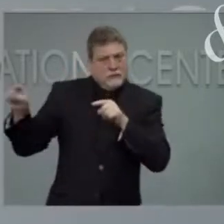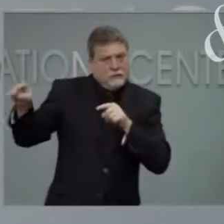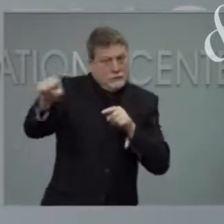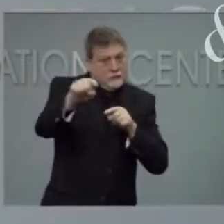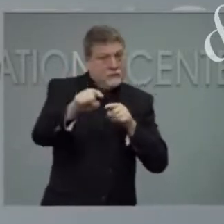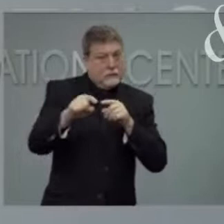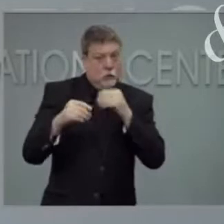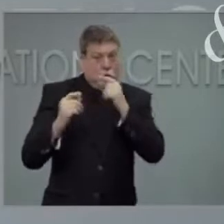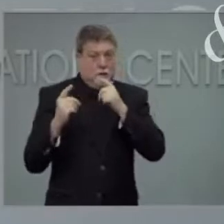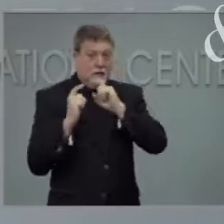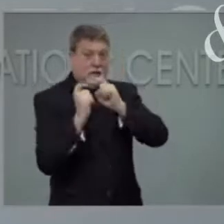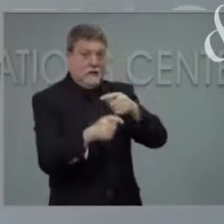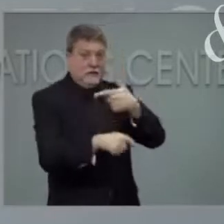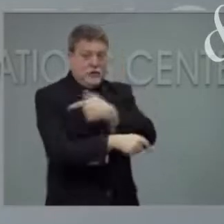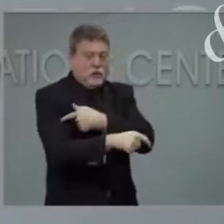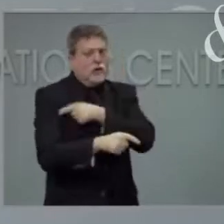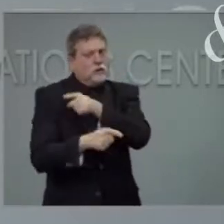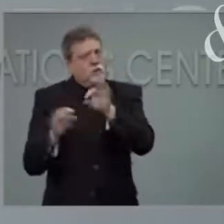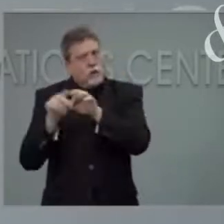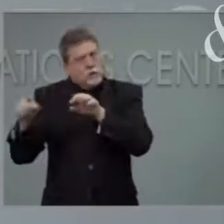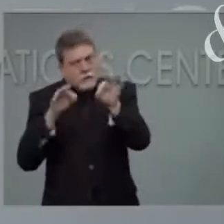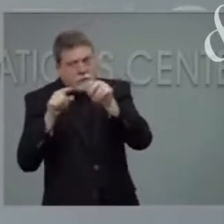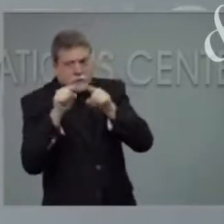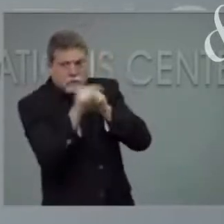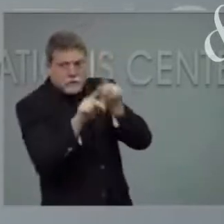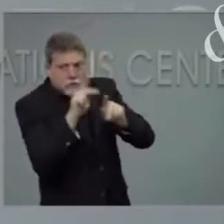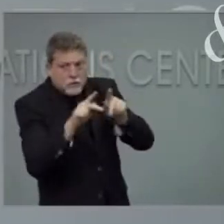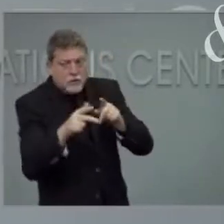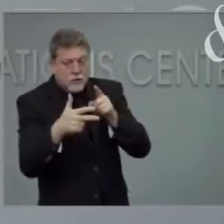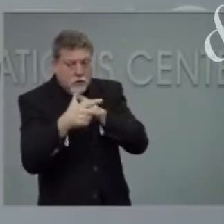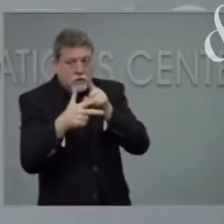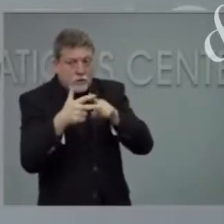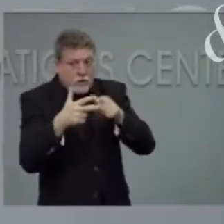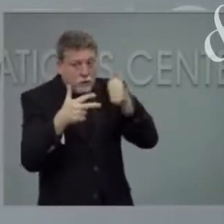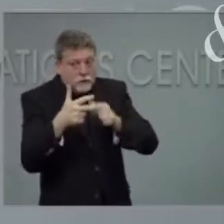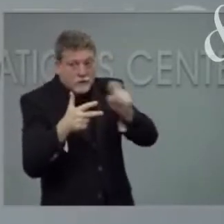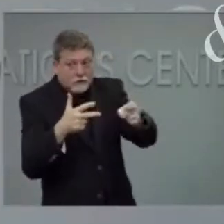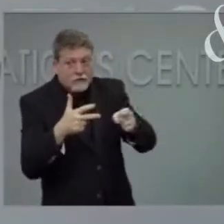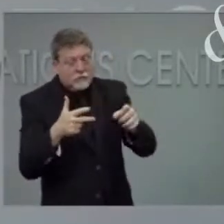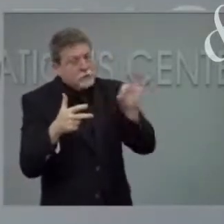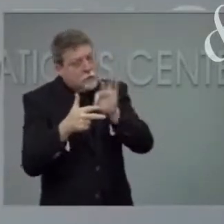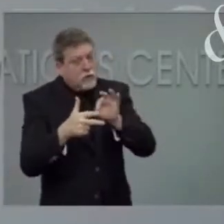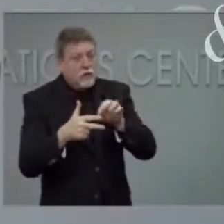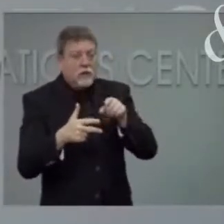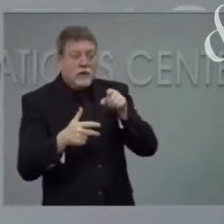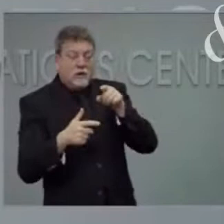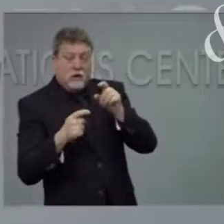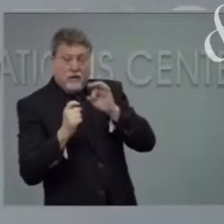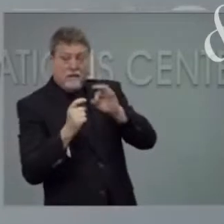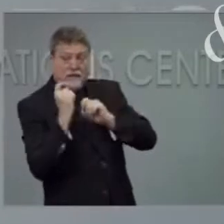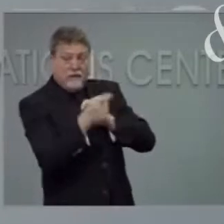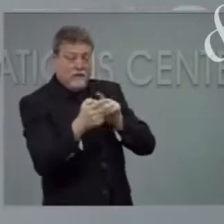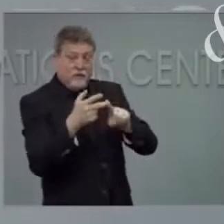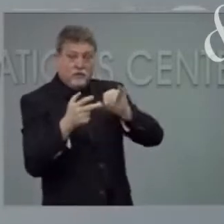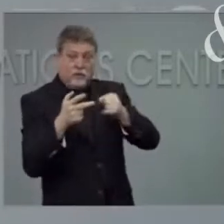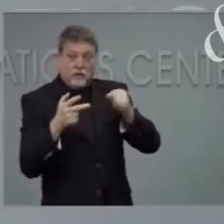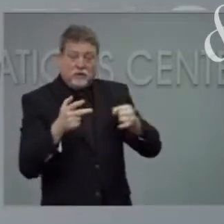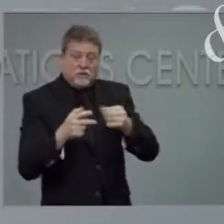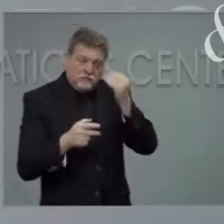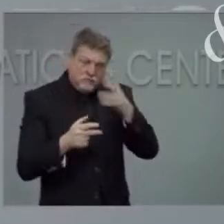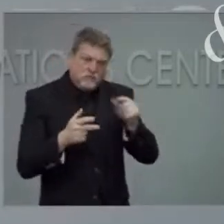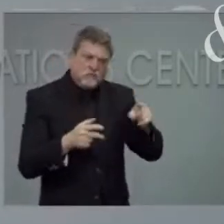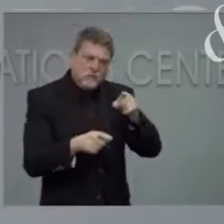they are being very clear about whether or not this is a 1-dose vaccine clinic or a 2-dose vaccine clinic. The way we